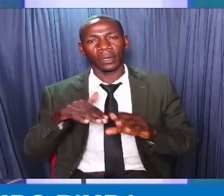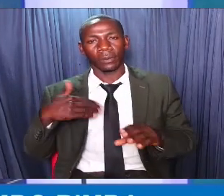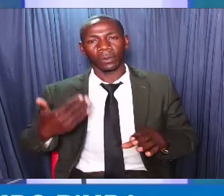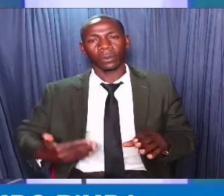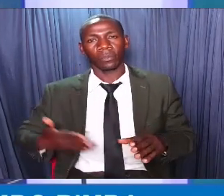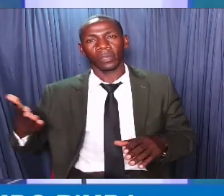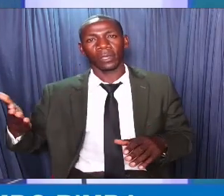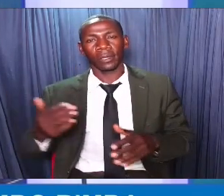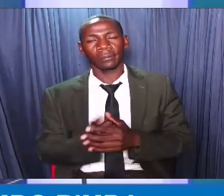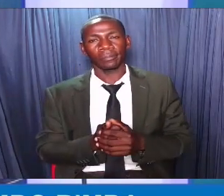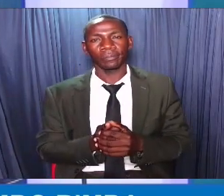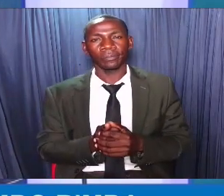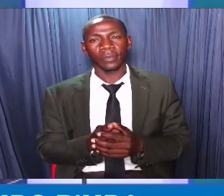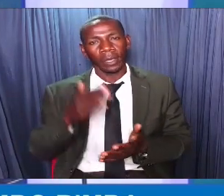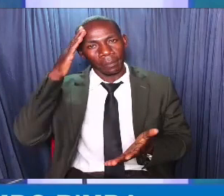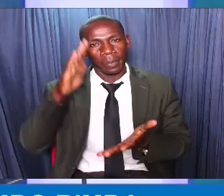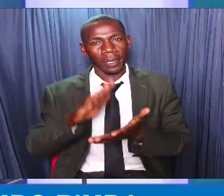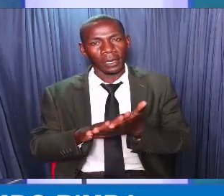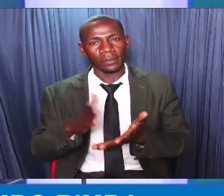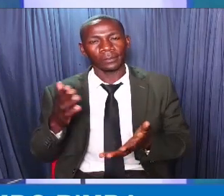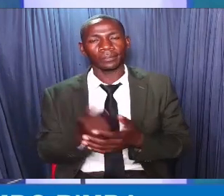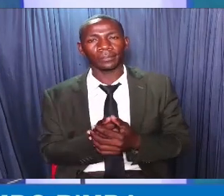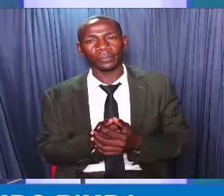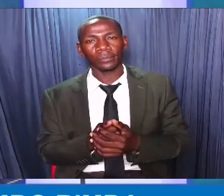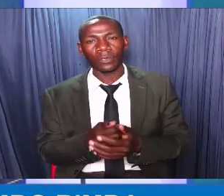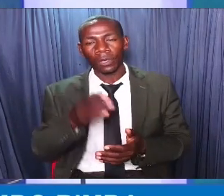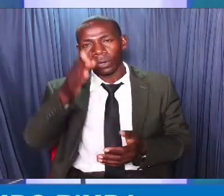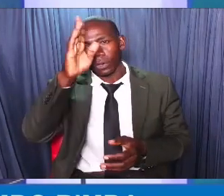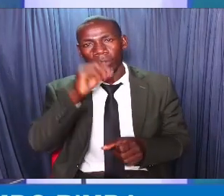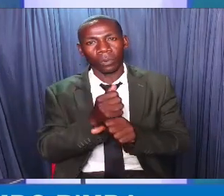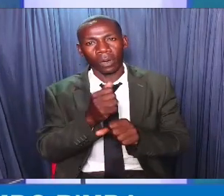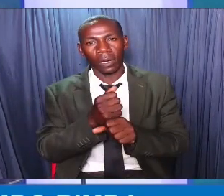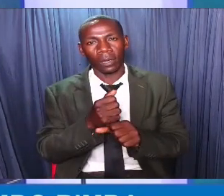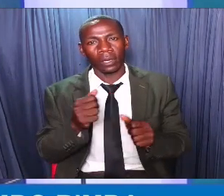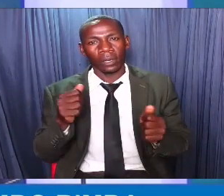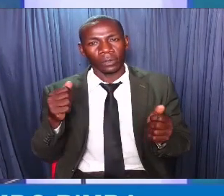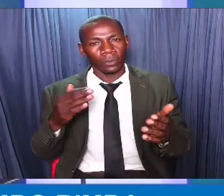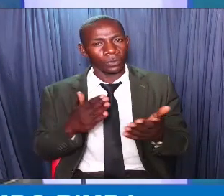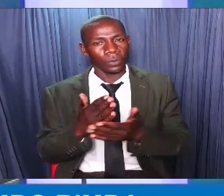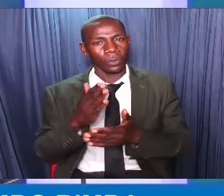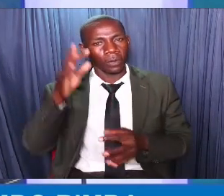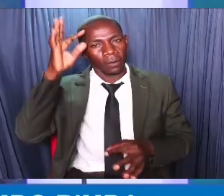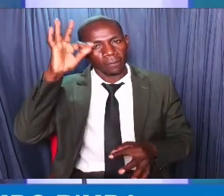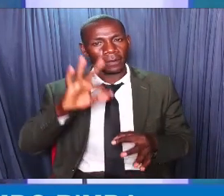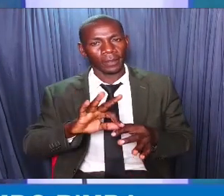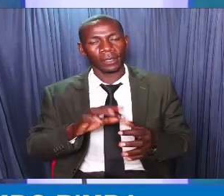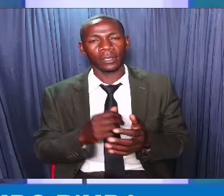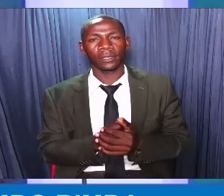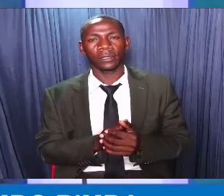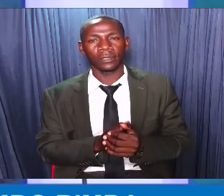his work, now he has finished up his work. Niamini nini? But you believe. Mungu atafanya kazi sawa na imani yenu. God will work in accordance to your